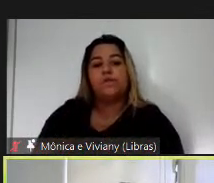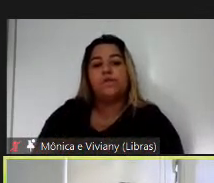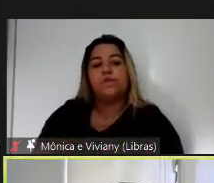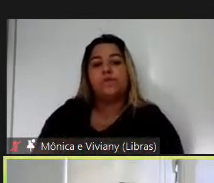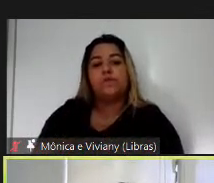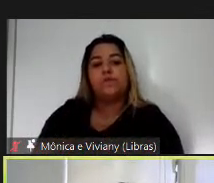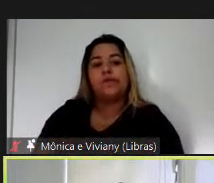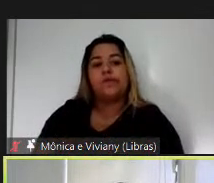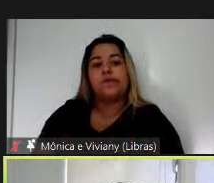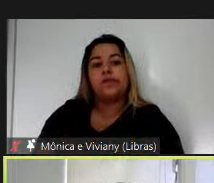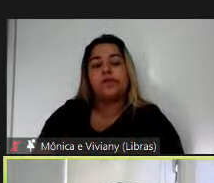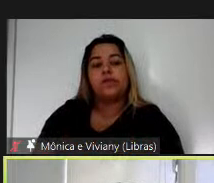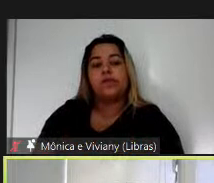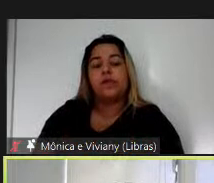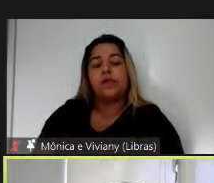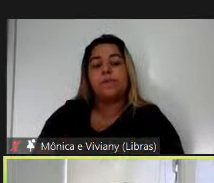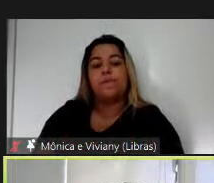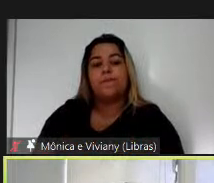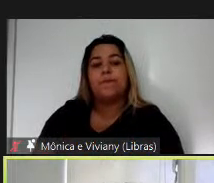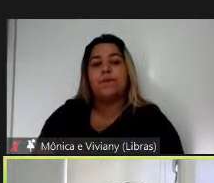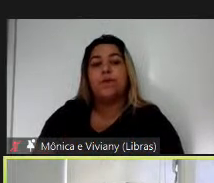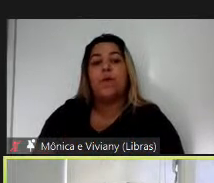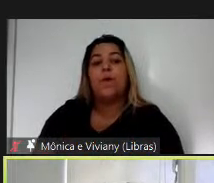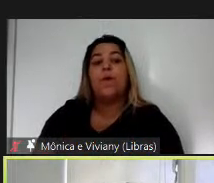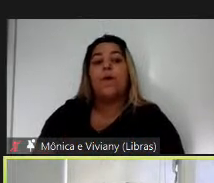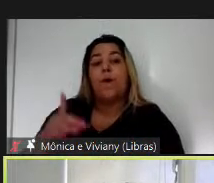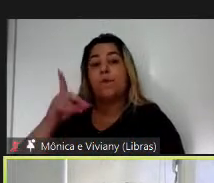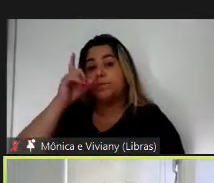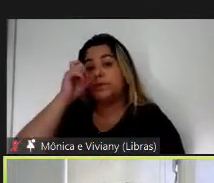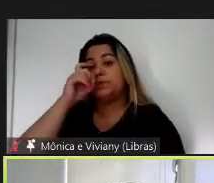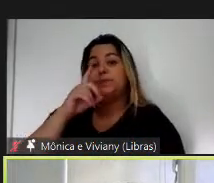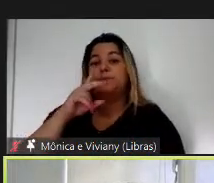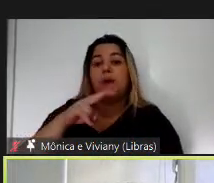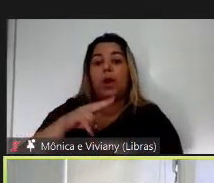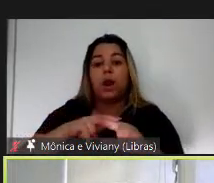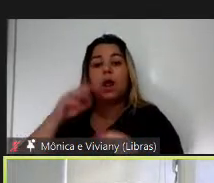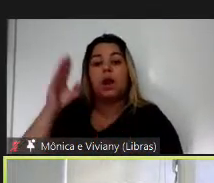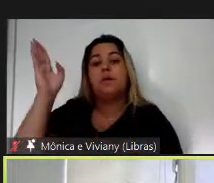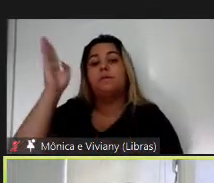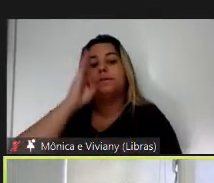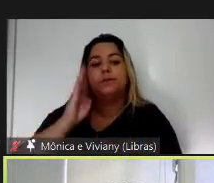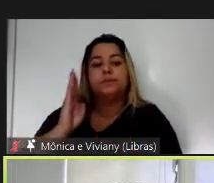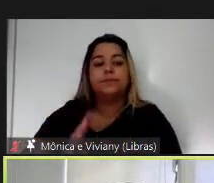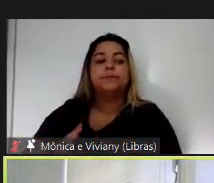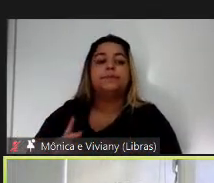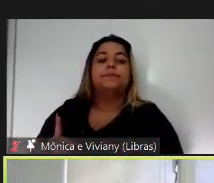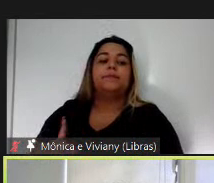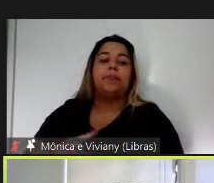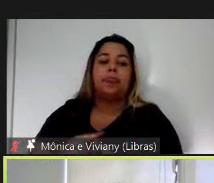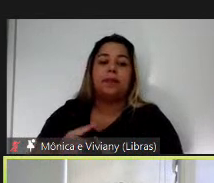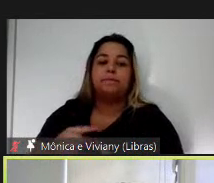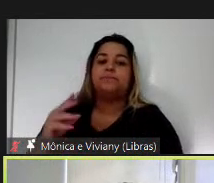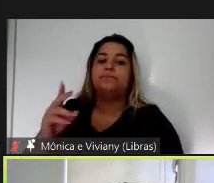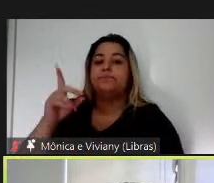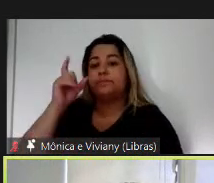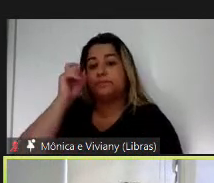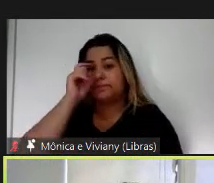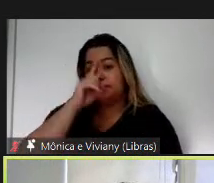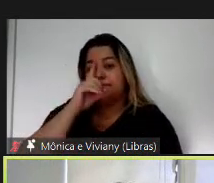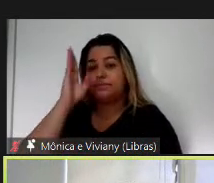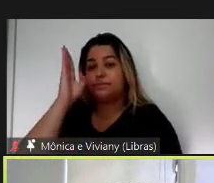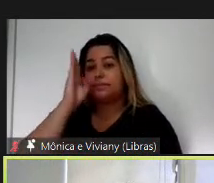Okay, go to the other one. I need to run in order to conclude. So the Doctors for Brazil, which is of the